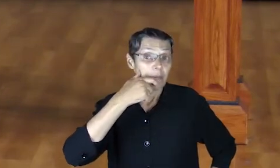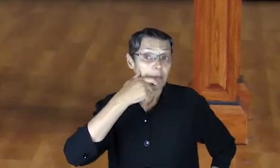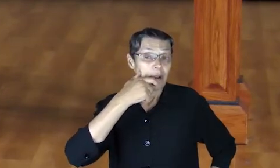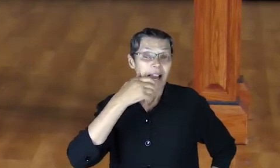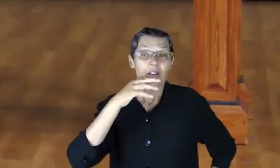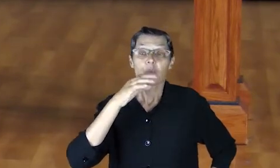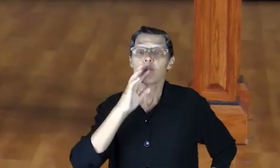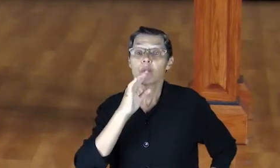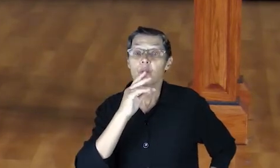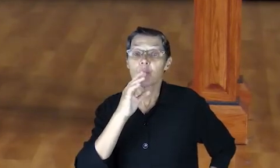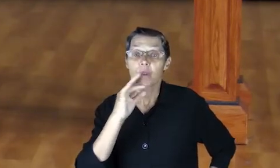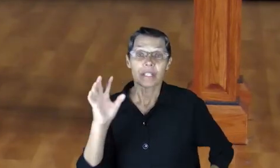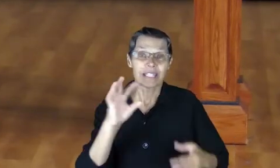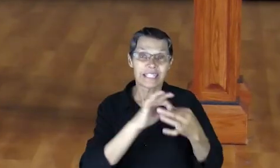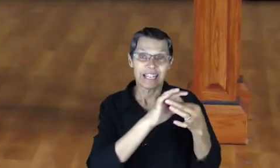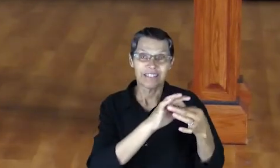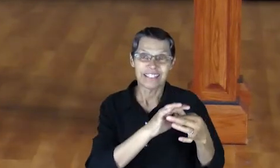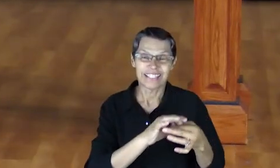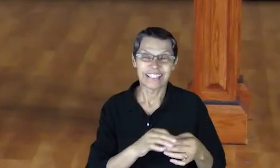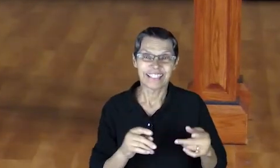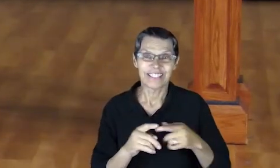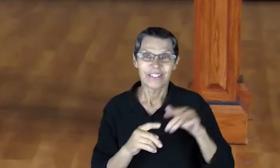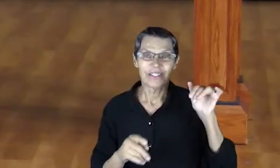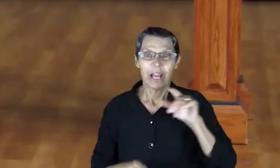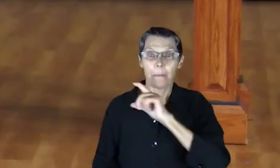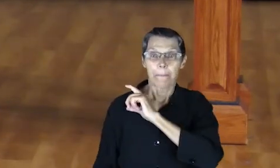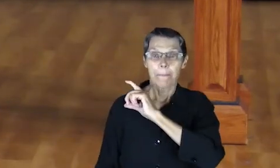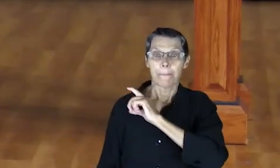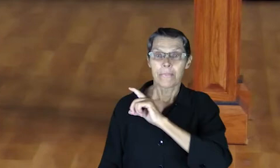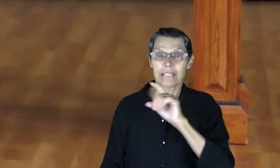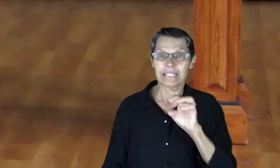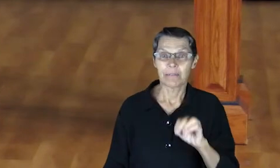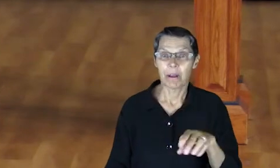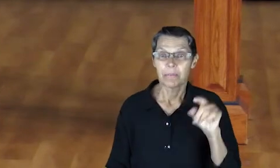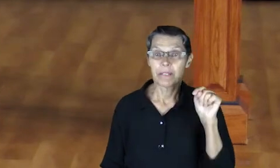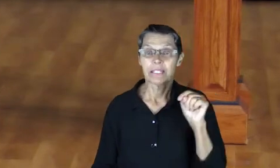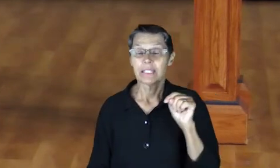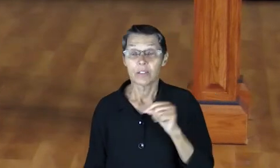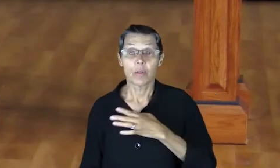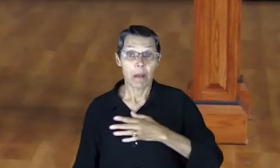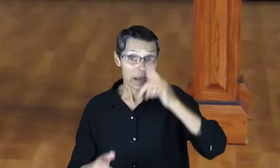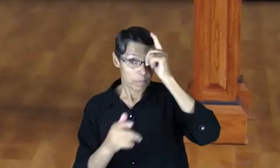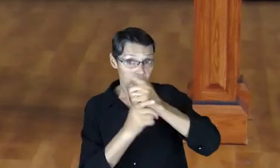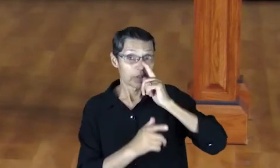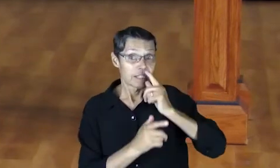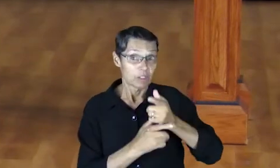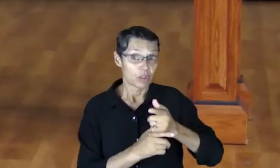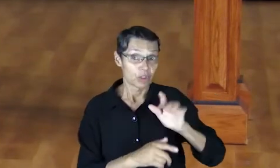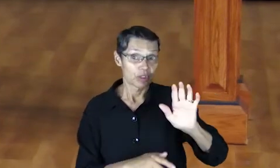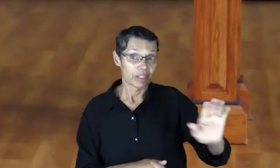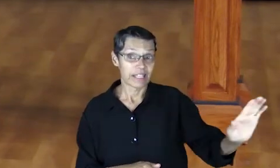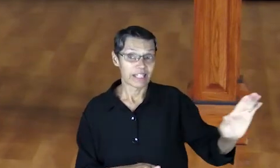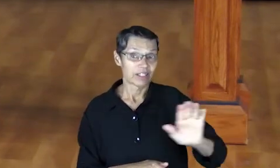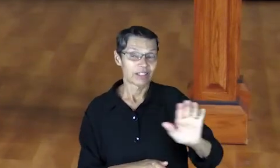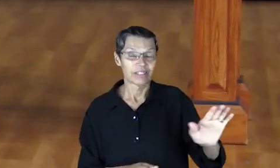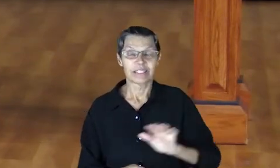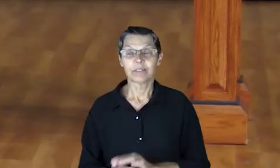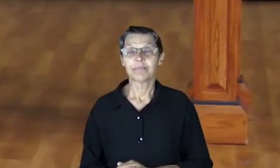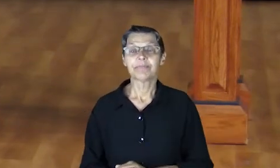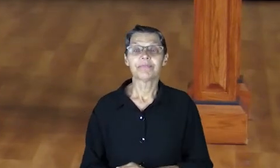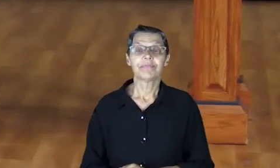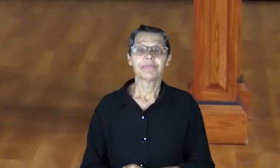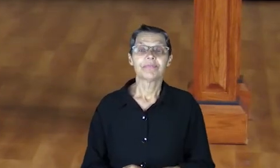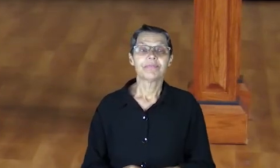up to my microphone, which will connect me to the police department, to my brothers and sisters.